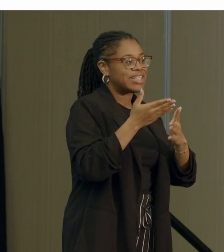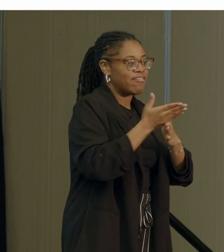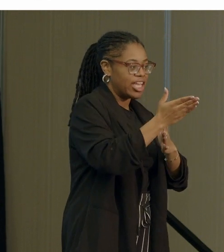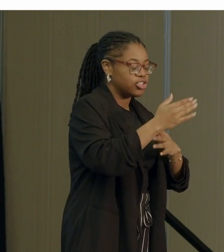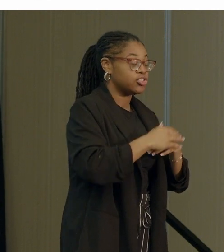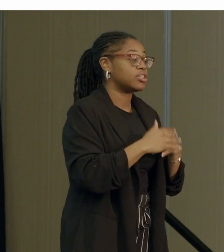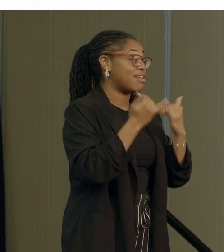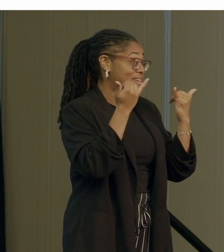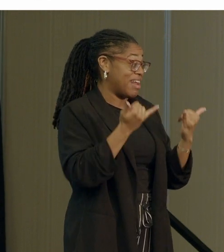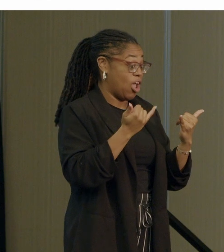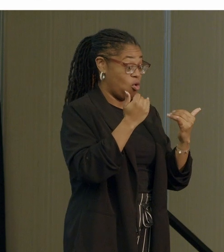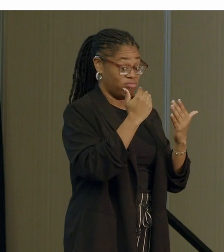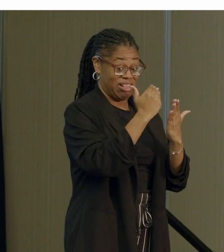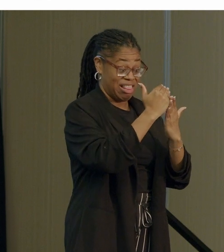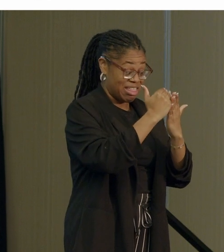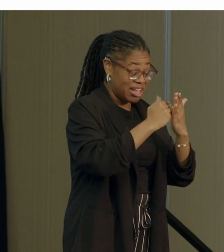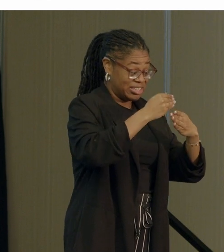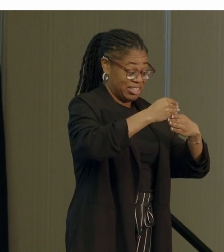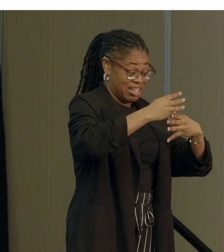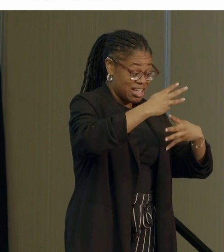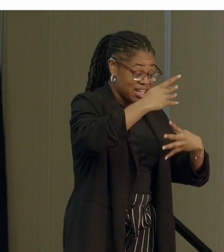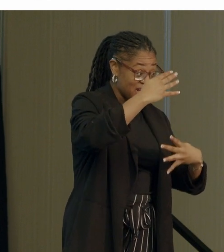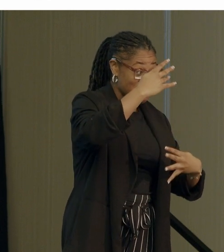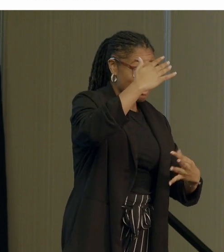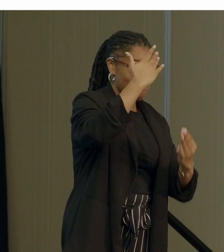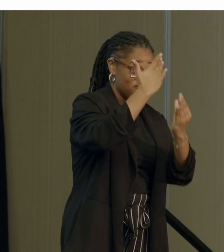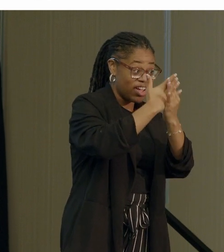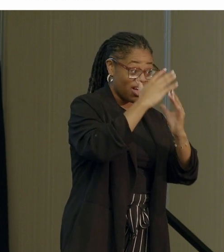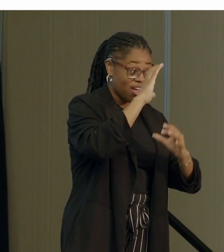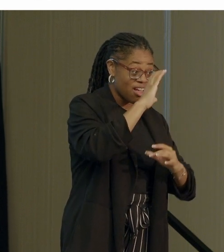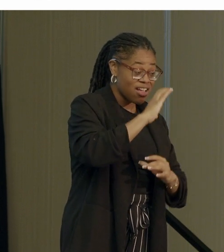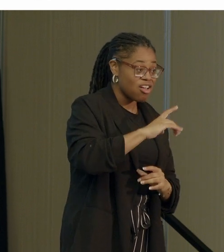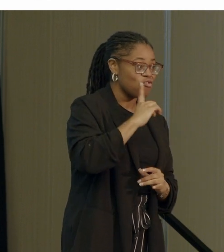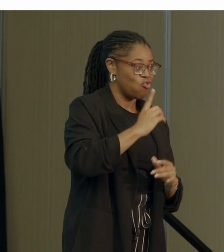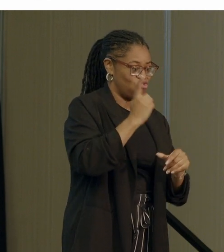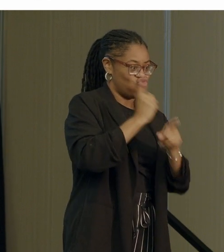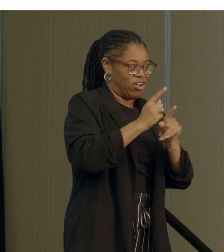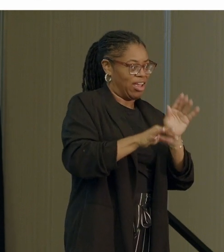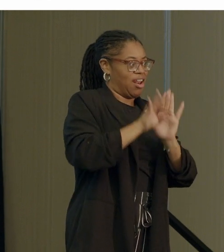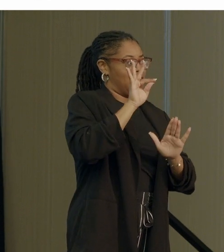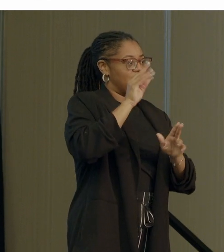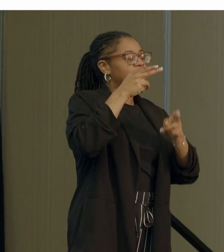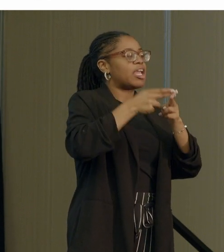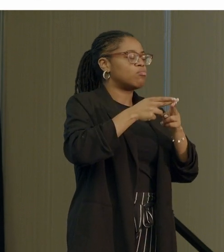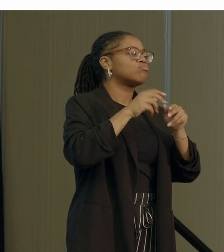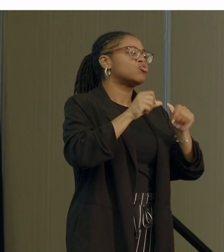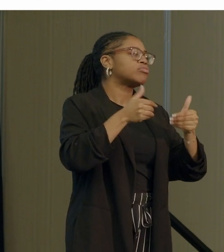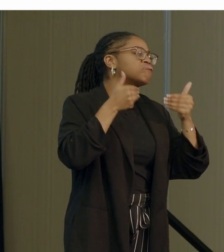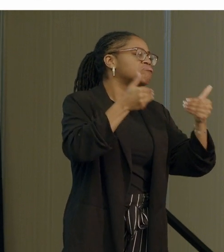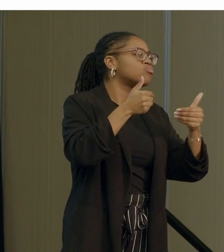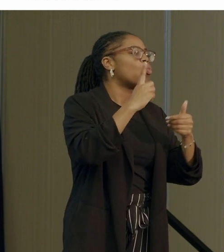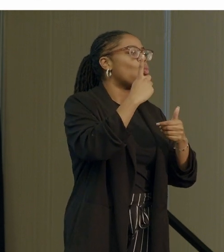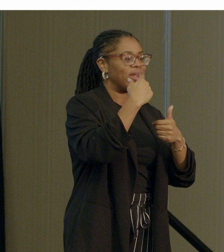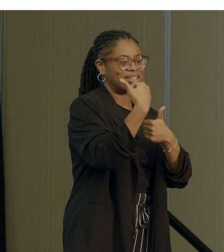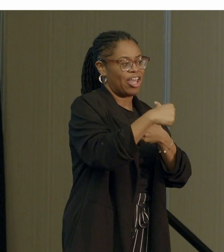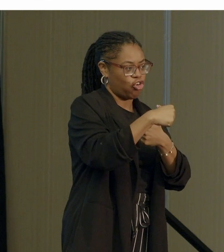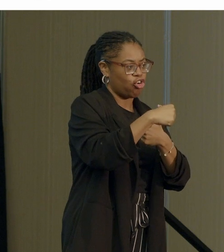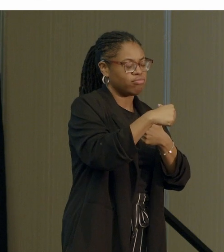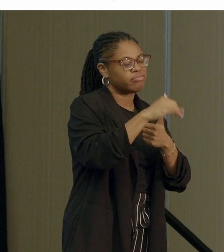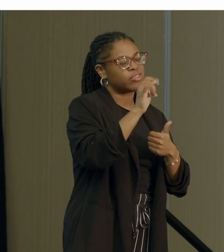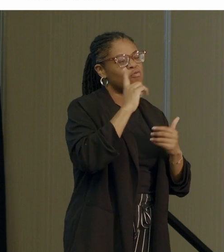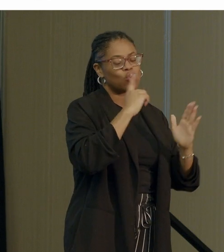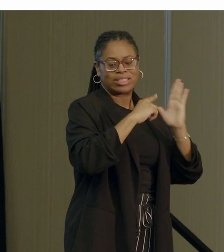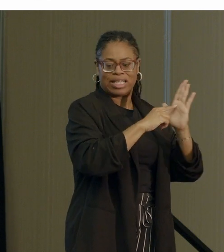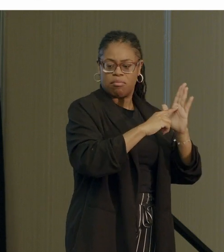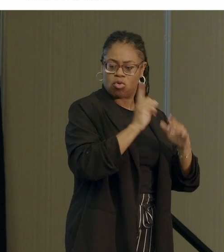Now, when you're in a list of tons and tons of files, trying to find that right file by name, you can use single letters. For example, in